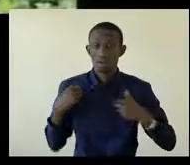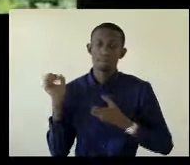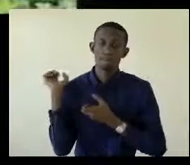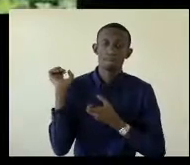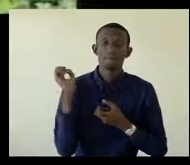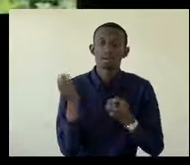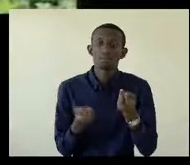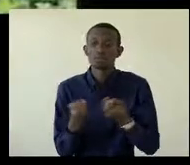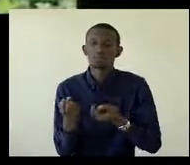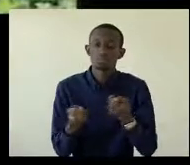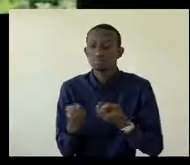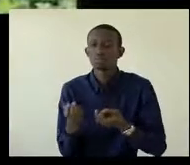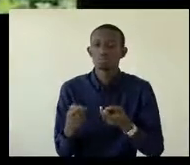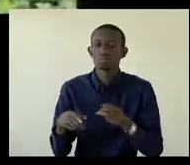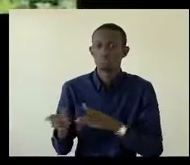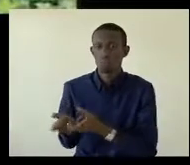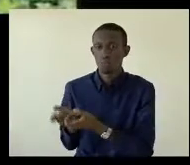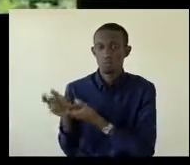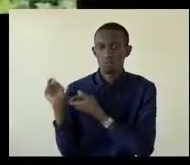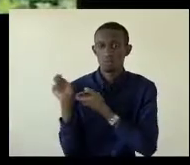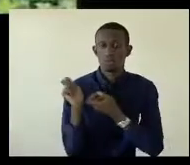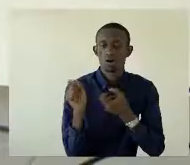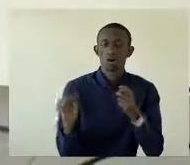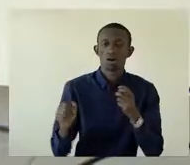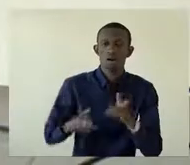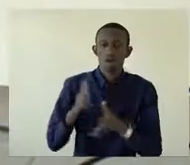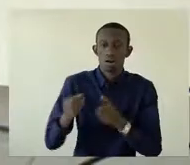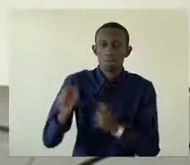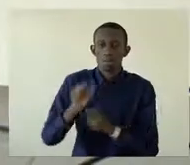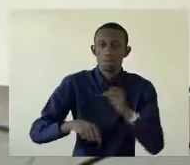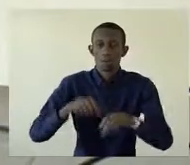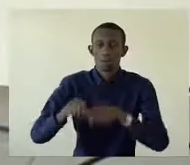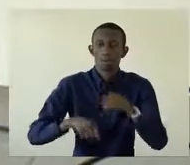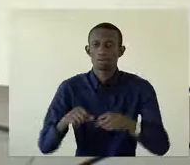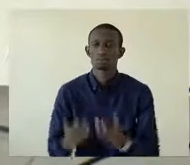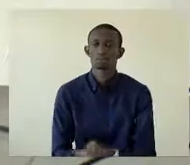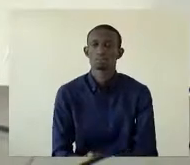Isn't that a service? But for how long can we have these